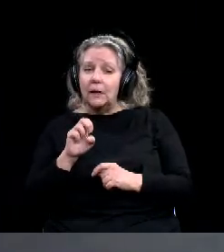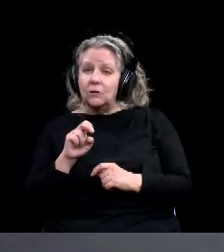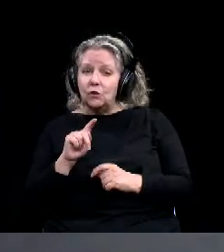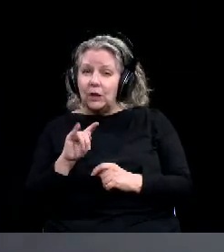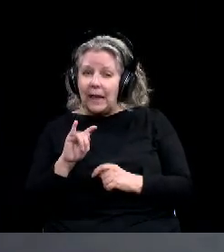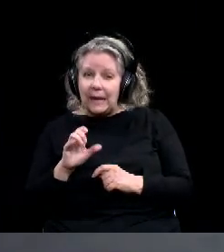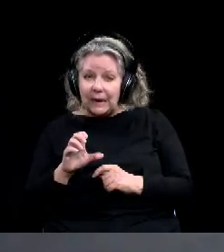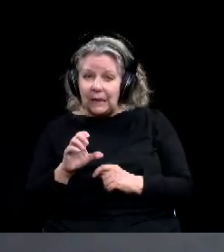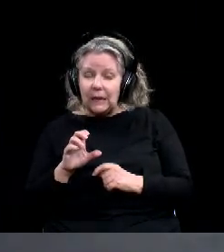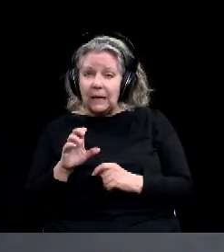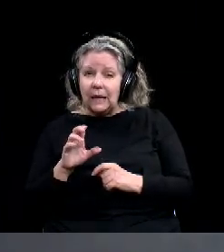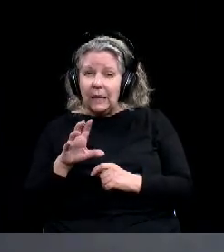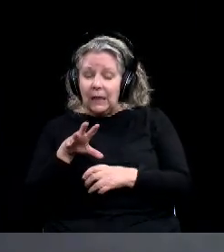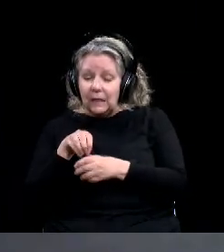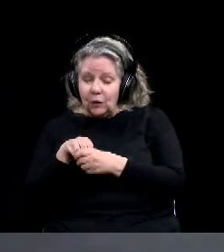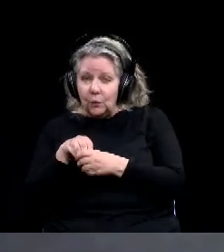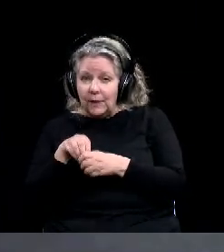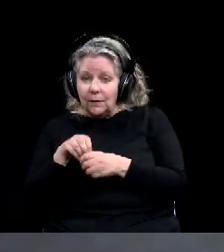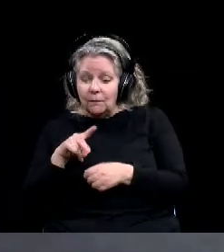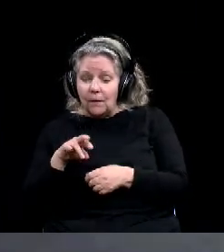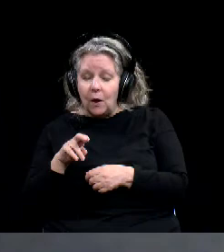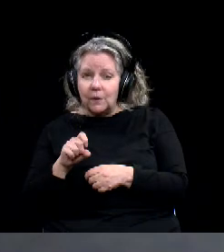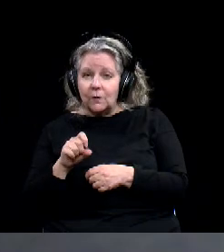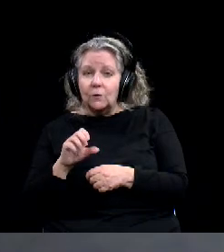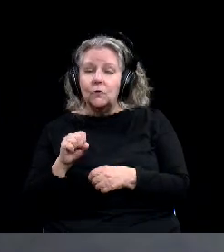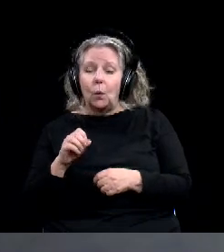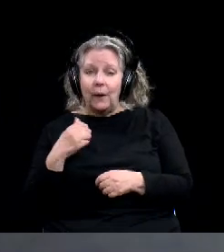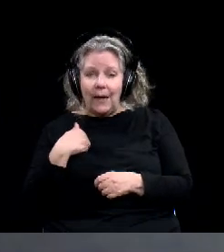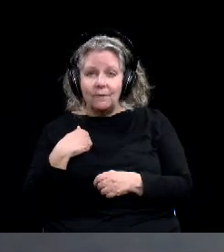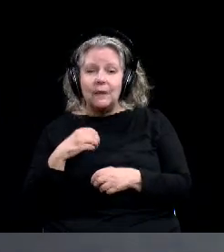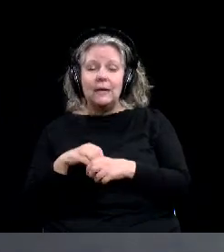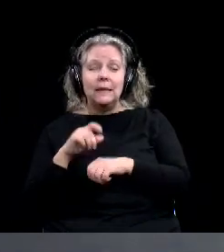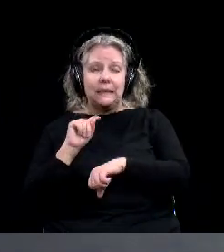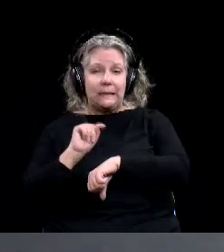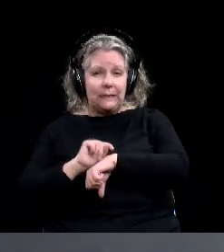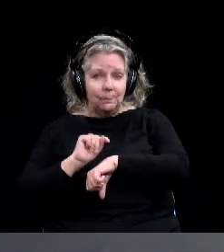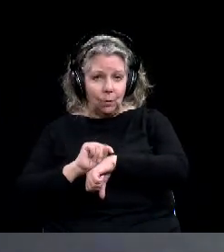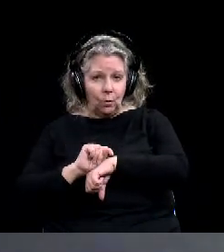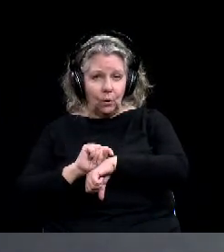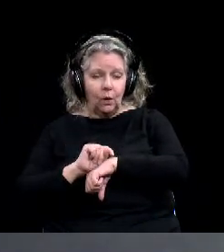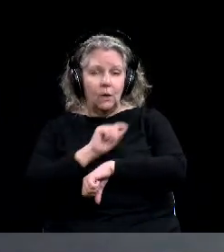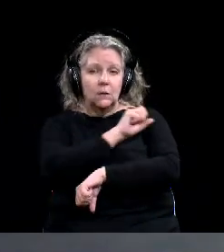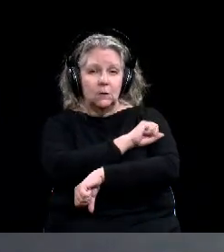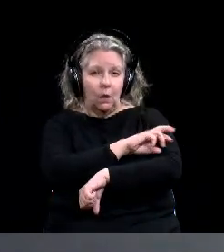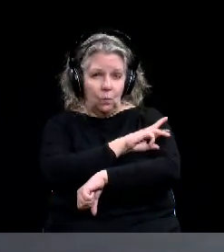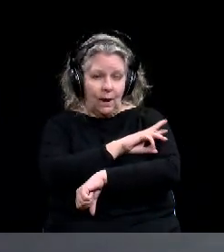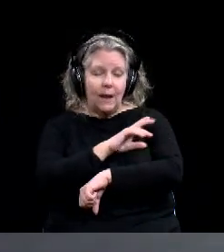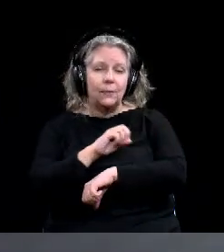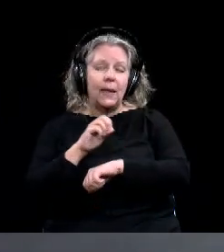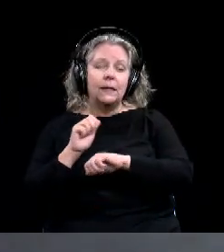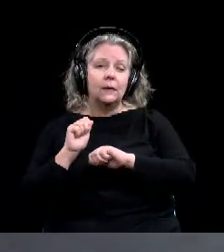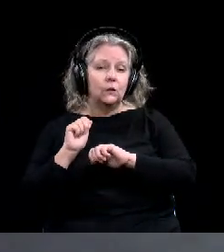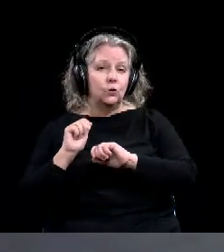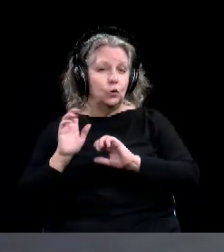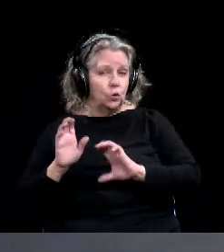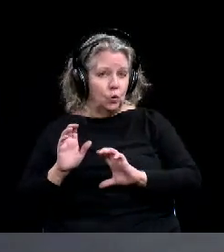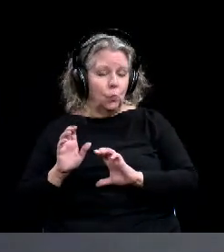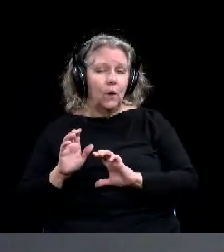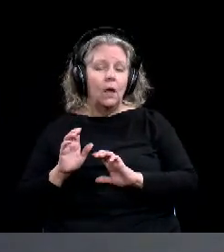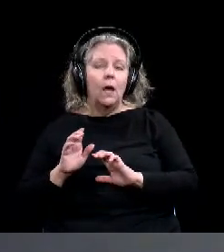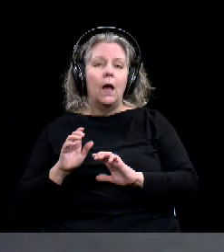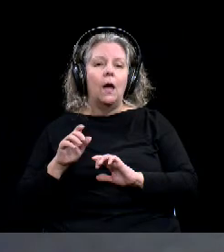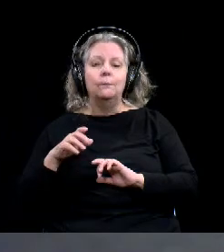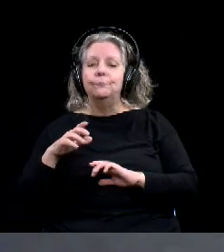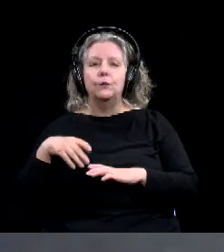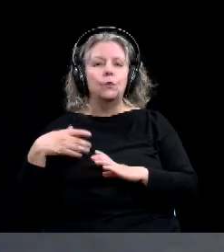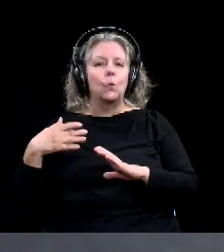Temple, and they do random testing. State has its own testing that they do randomly, and I'm not sure how many they take from